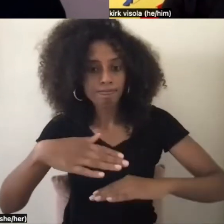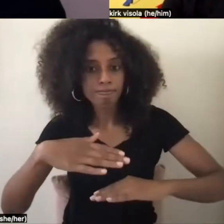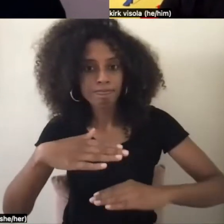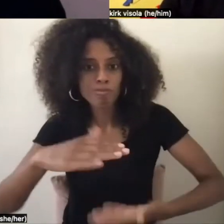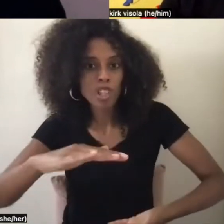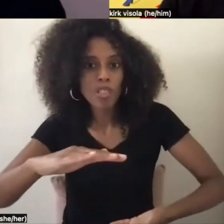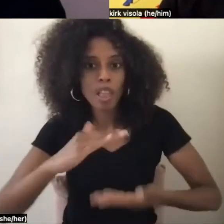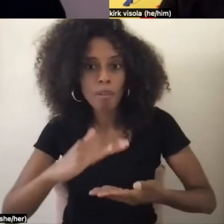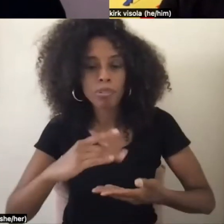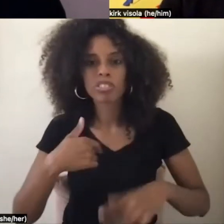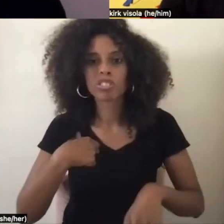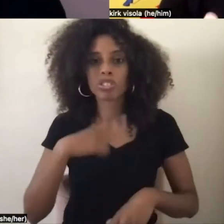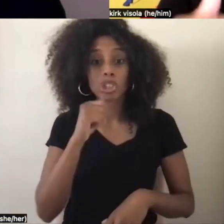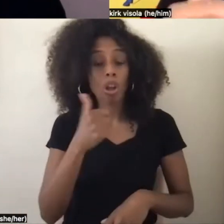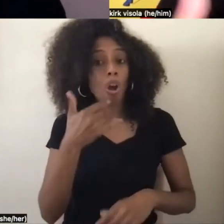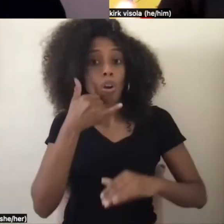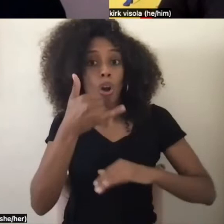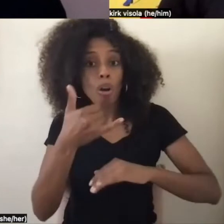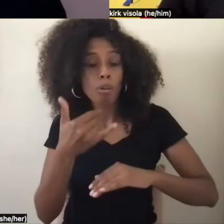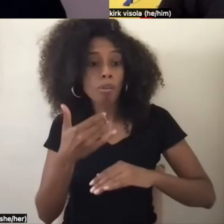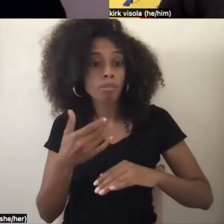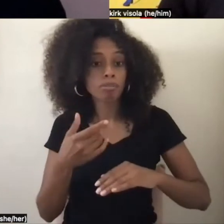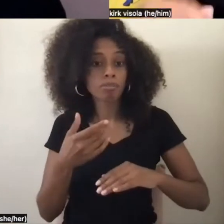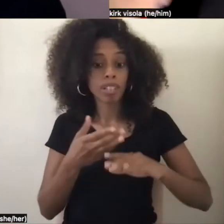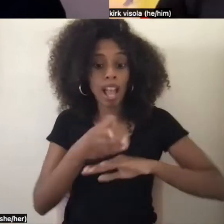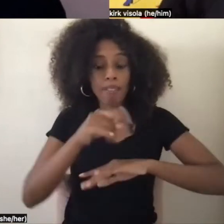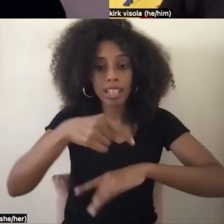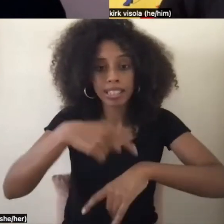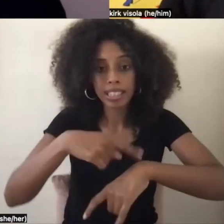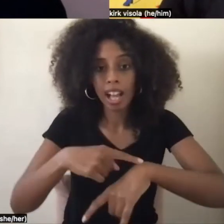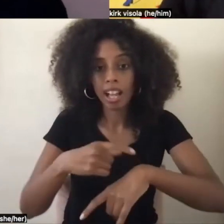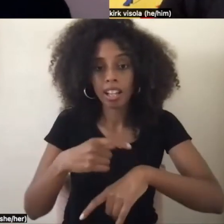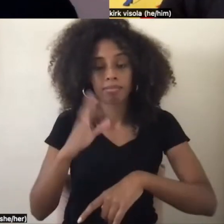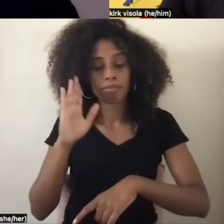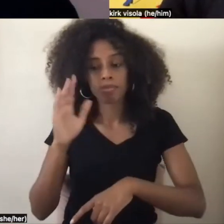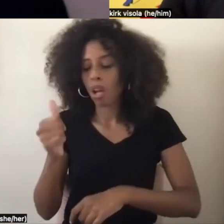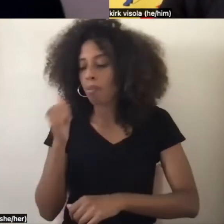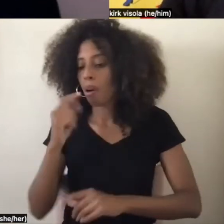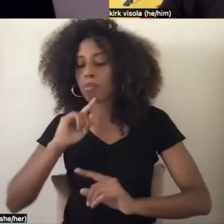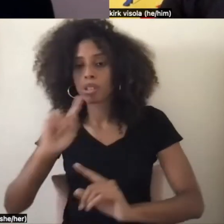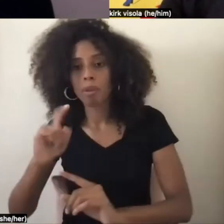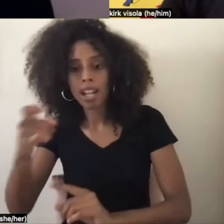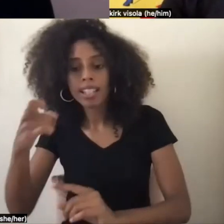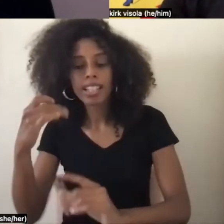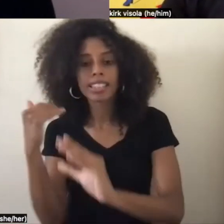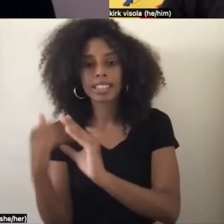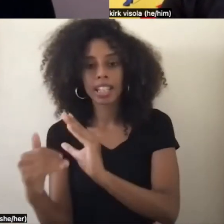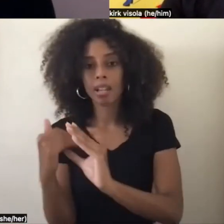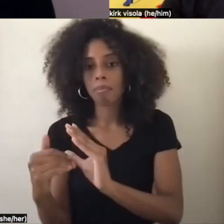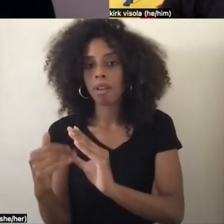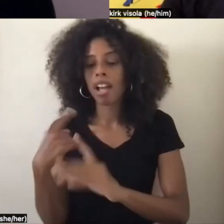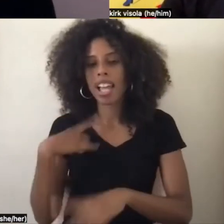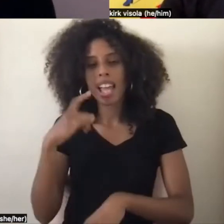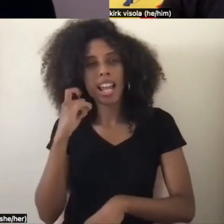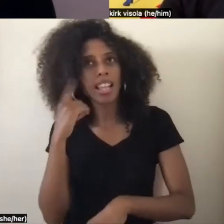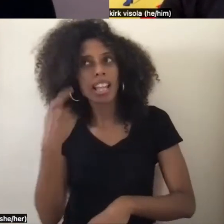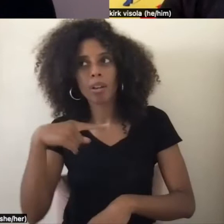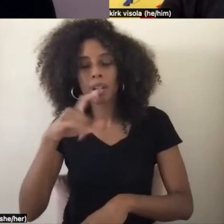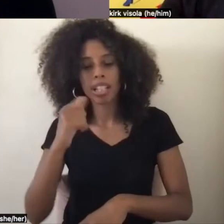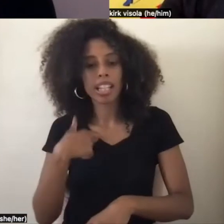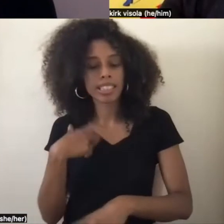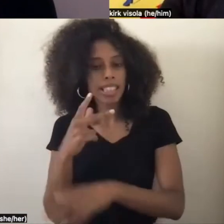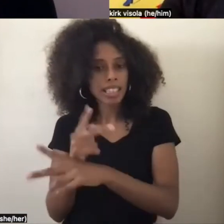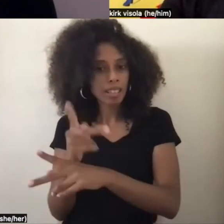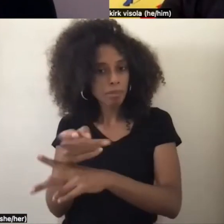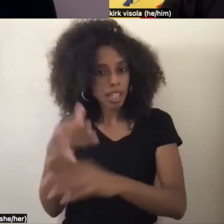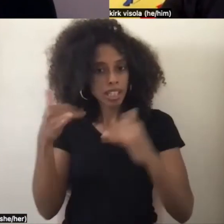going to respond to this email. Things of that nature. And I think that we need to hold true to those boundaries in order for us to grow